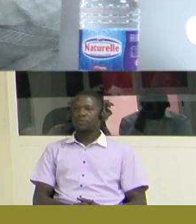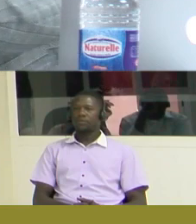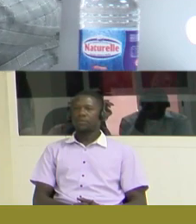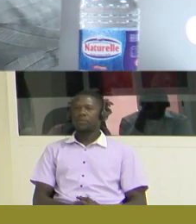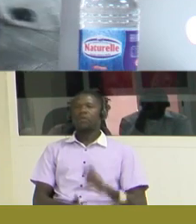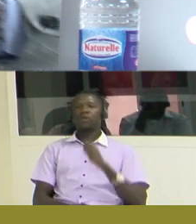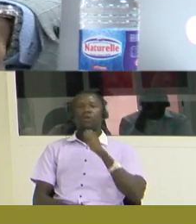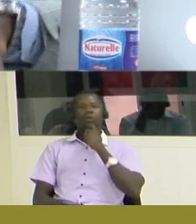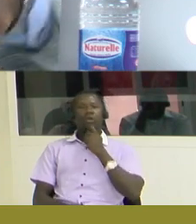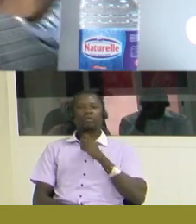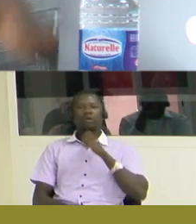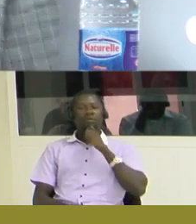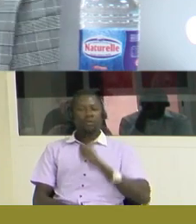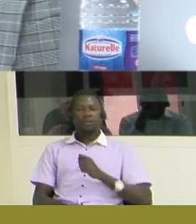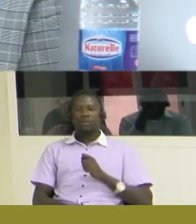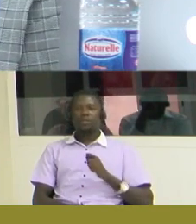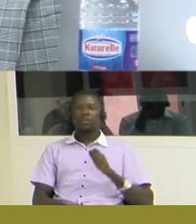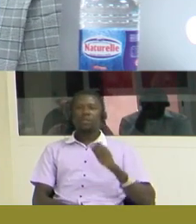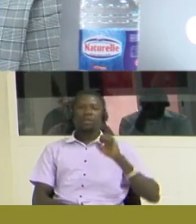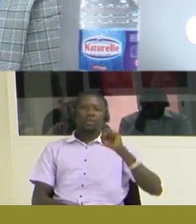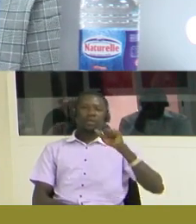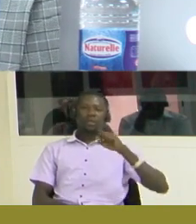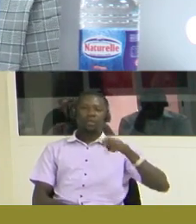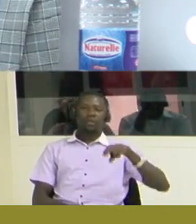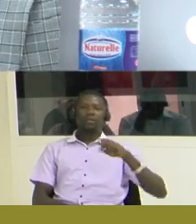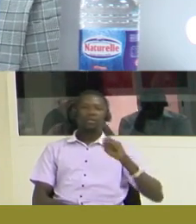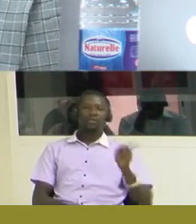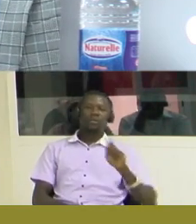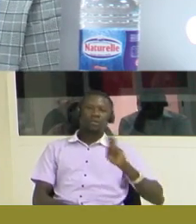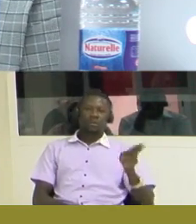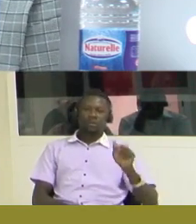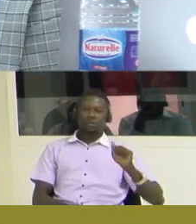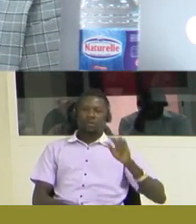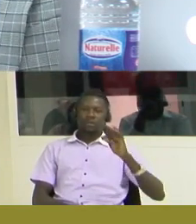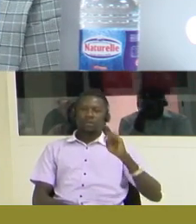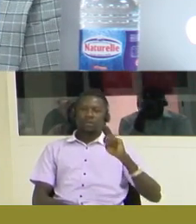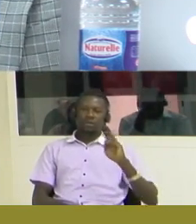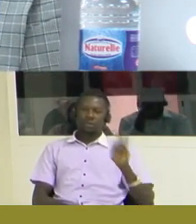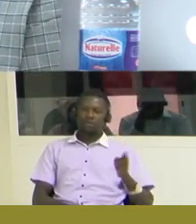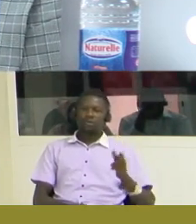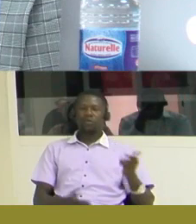good afternoon mr. sing at it welcome back